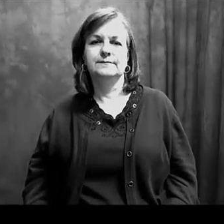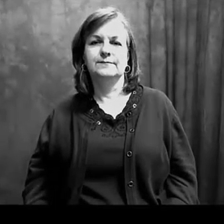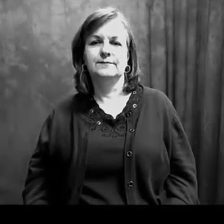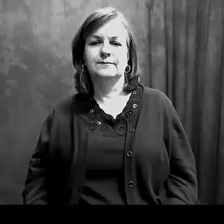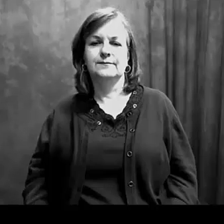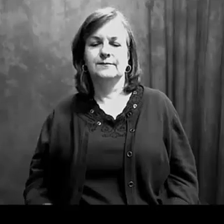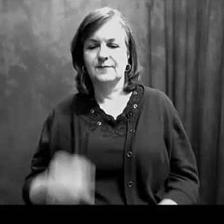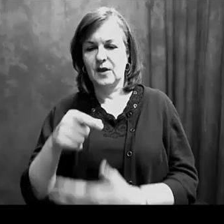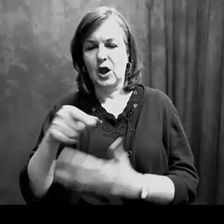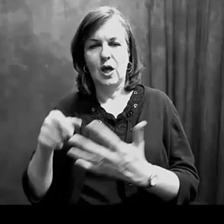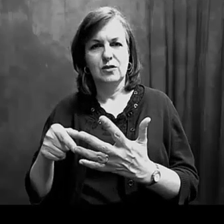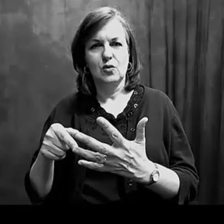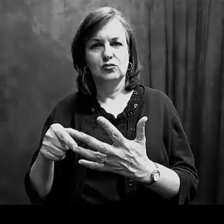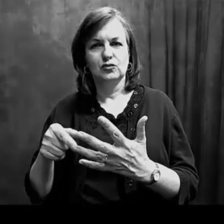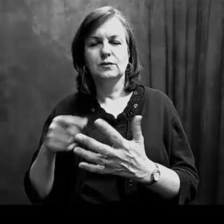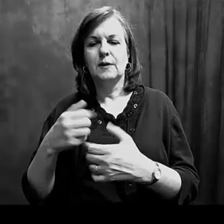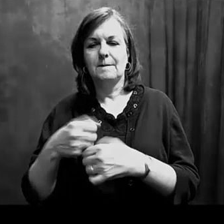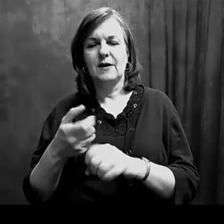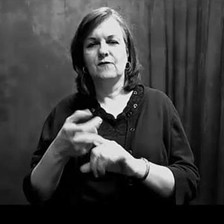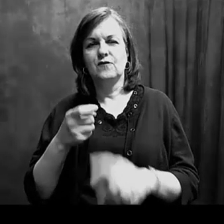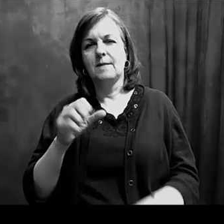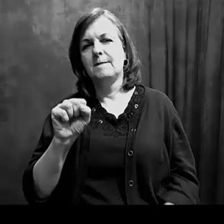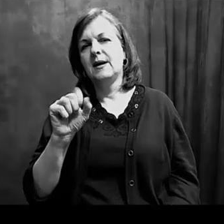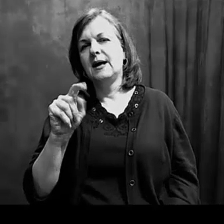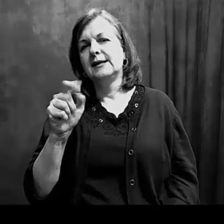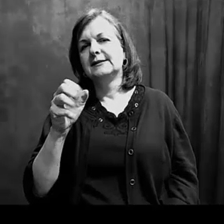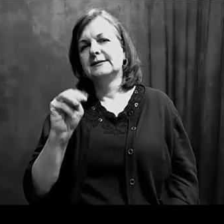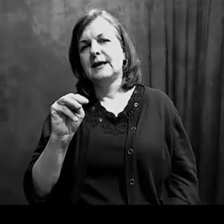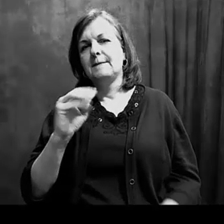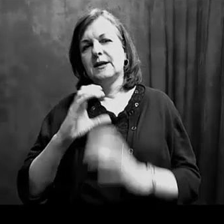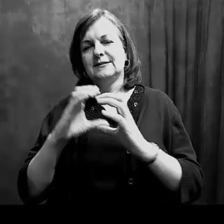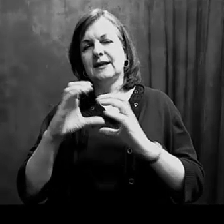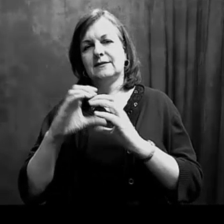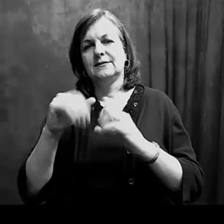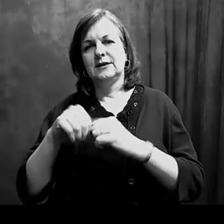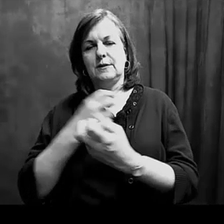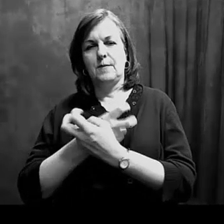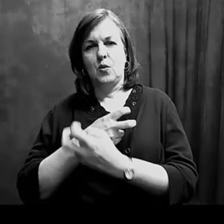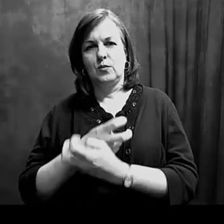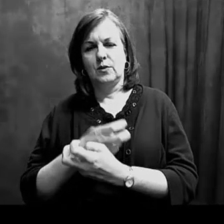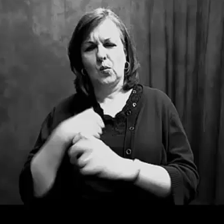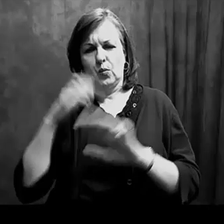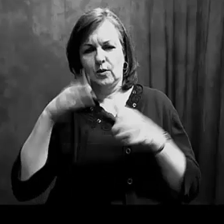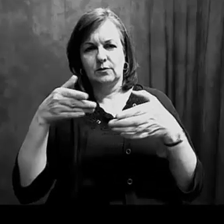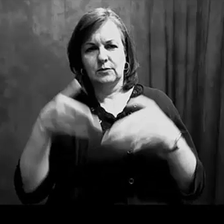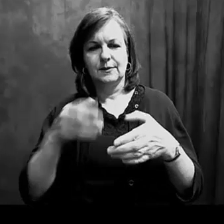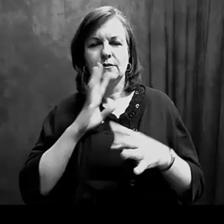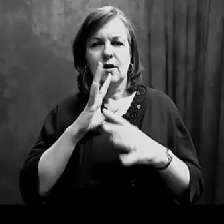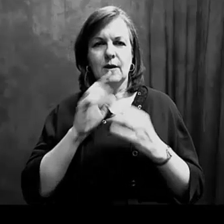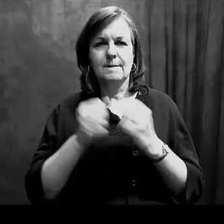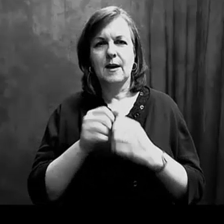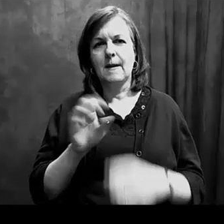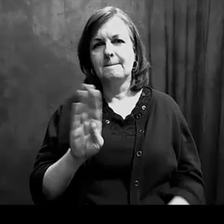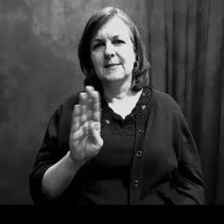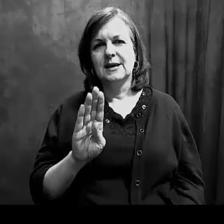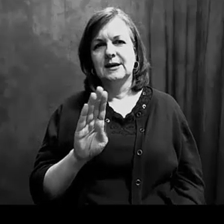All of them come from stem cells in your bone marrow. We're going to focus on B lymphocytes or B